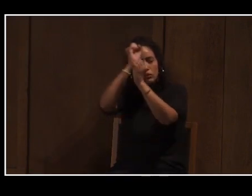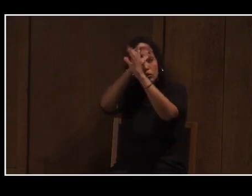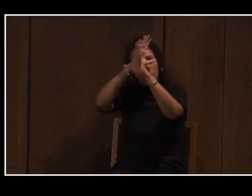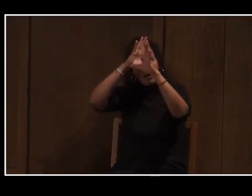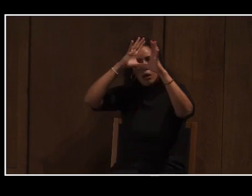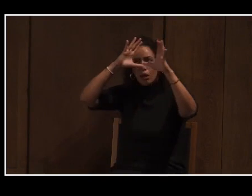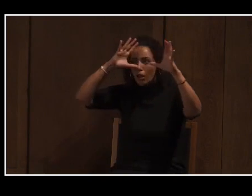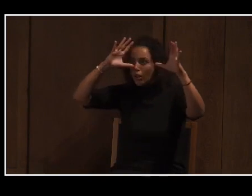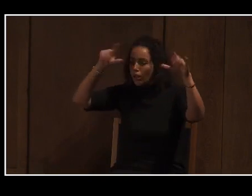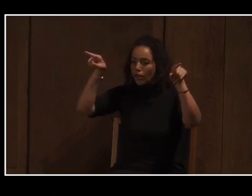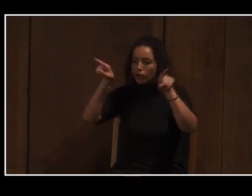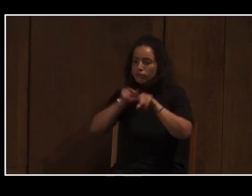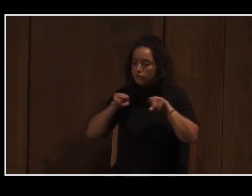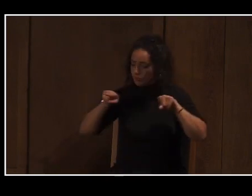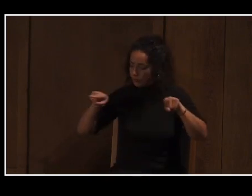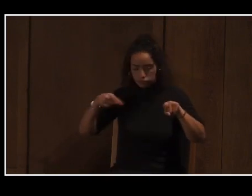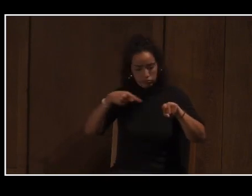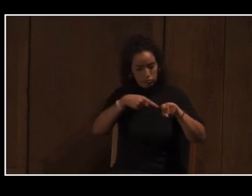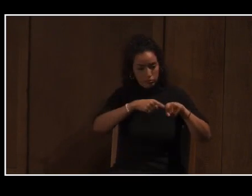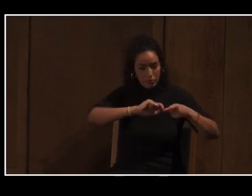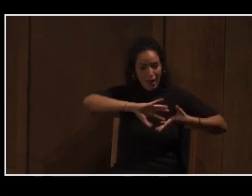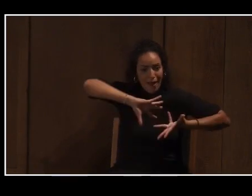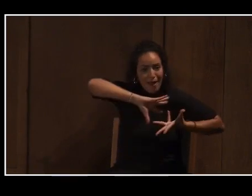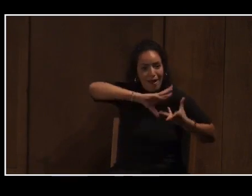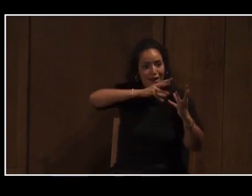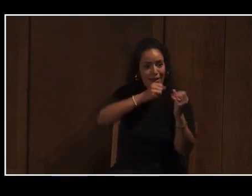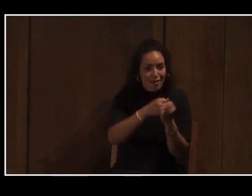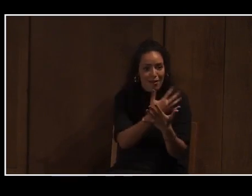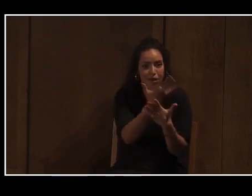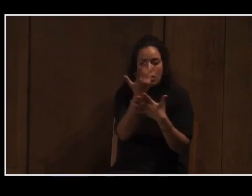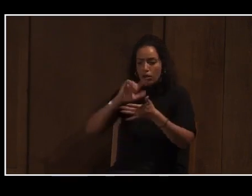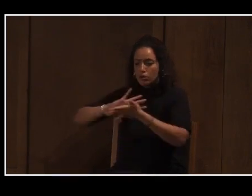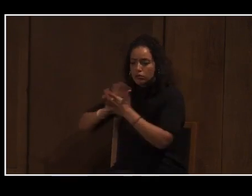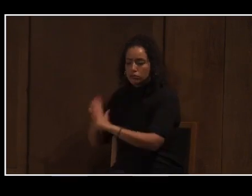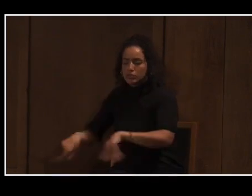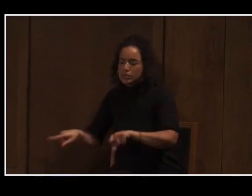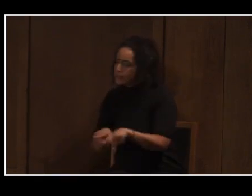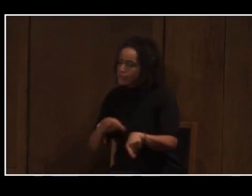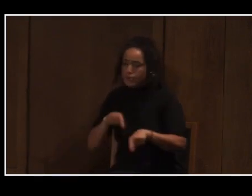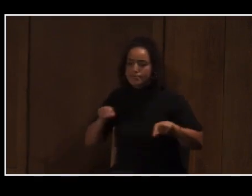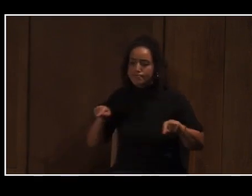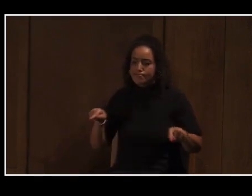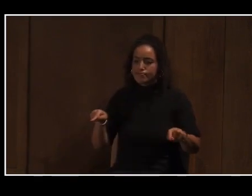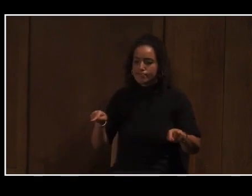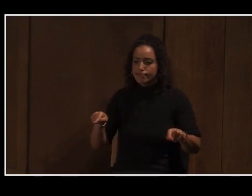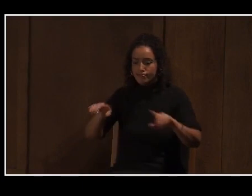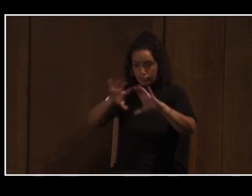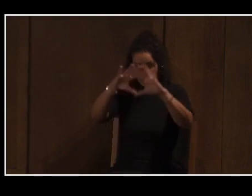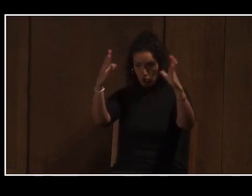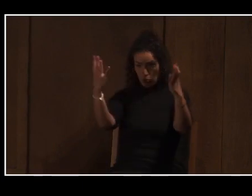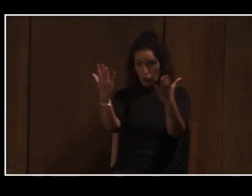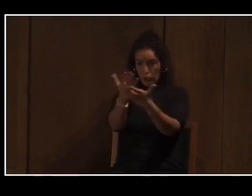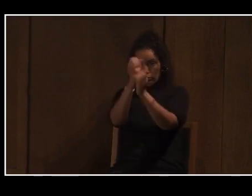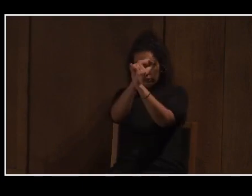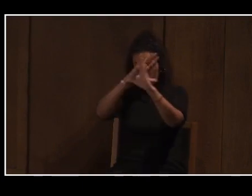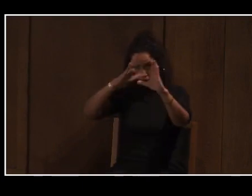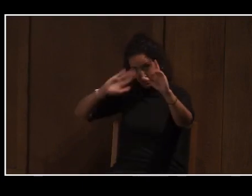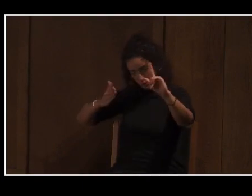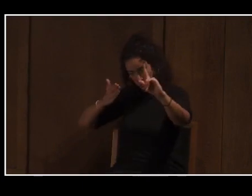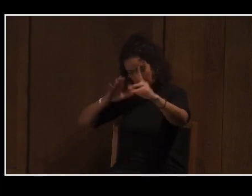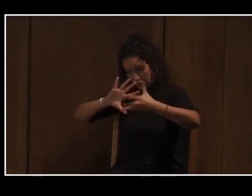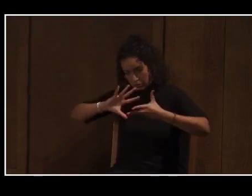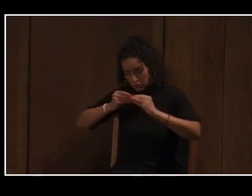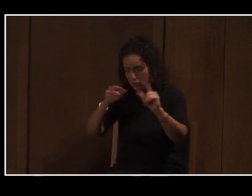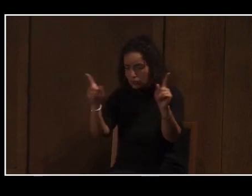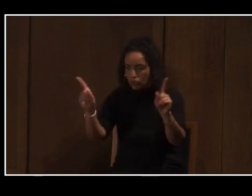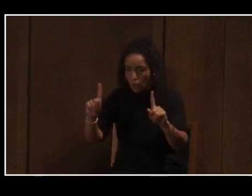destruction and creation. What exactly is the world that we are designing? And what is the future we are in service to? What gives our